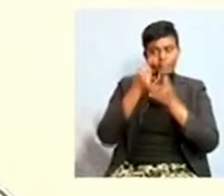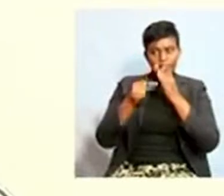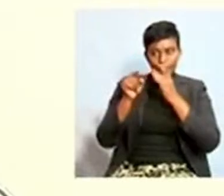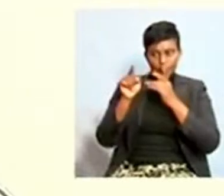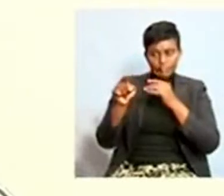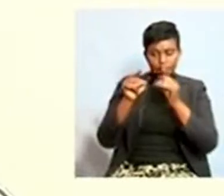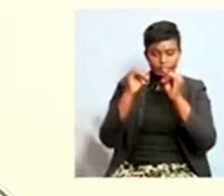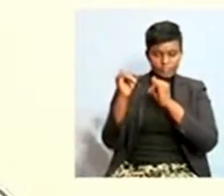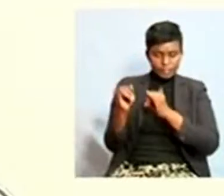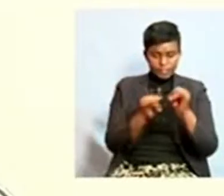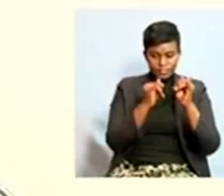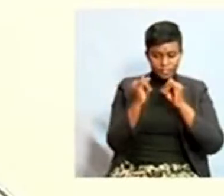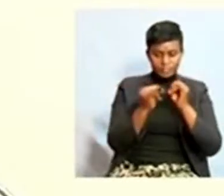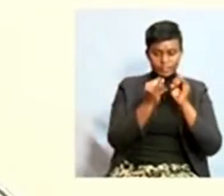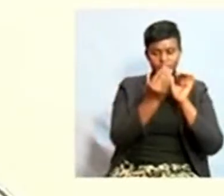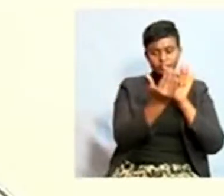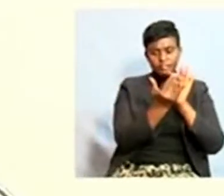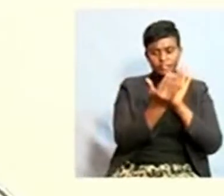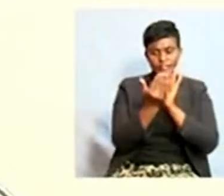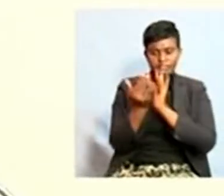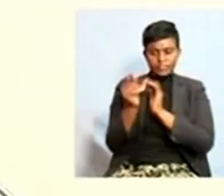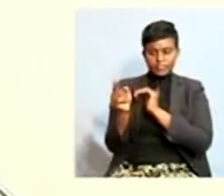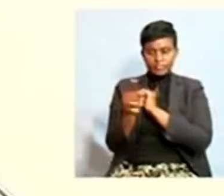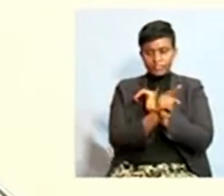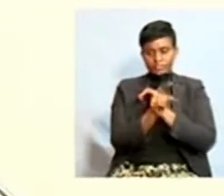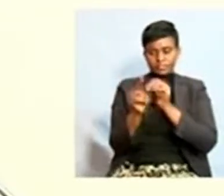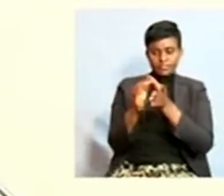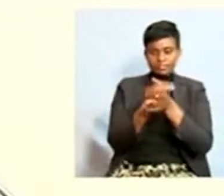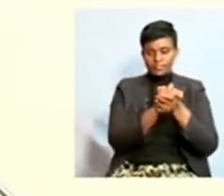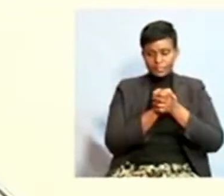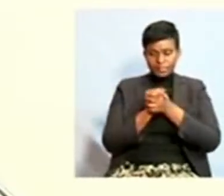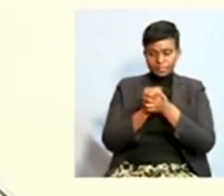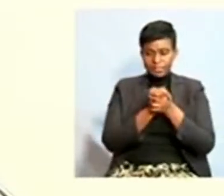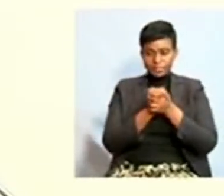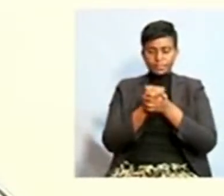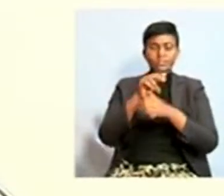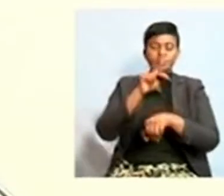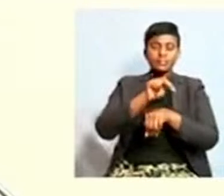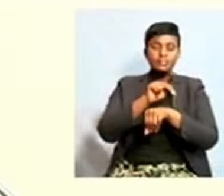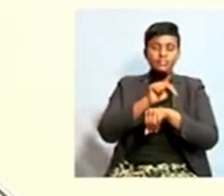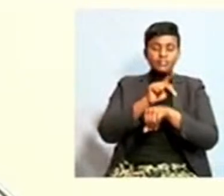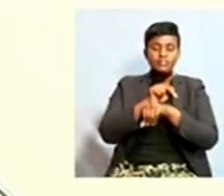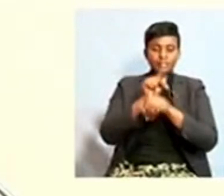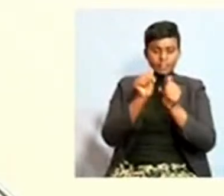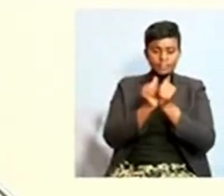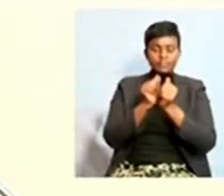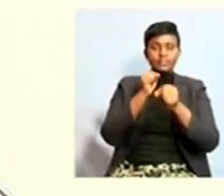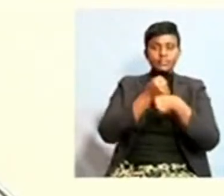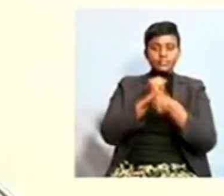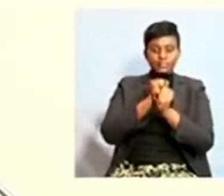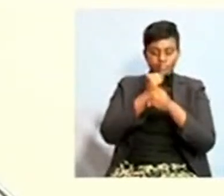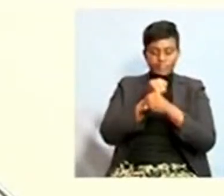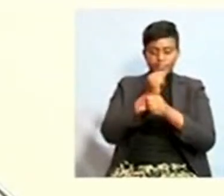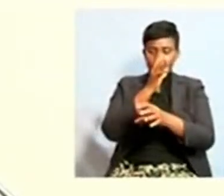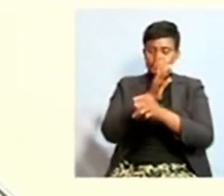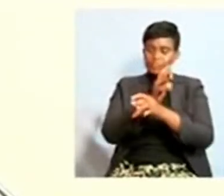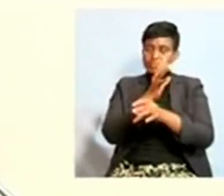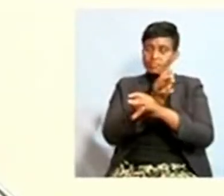implement assigned portions of cooperative projects and make scientific and